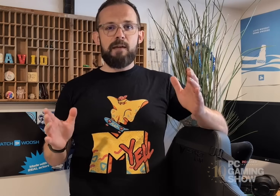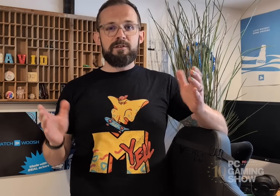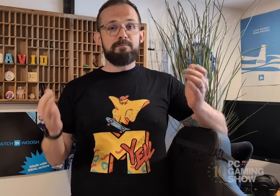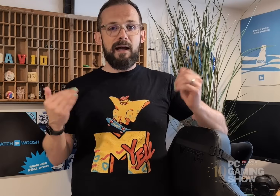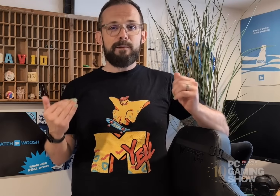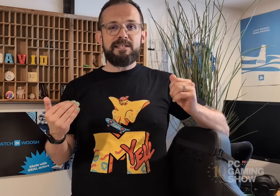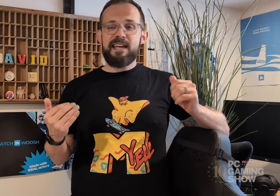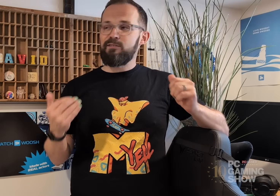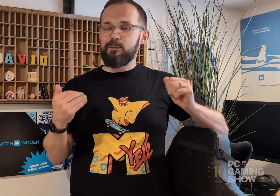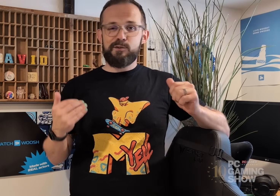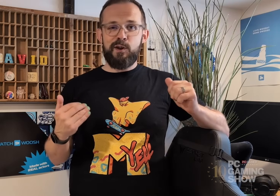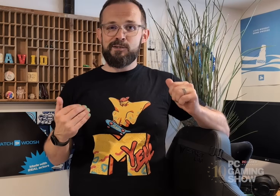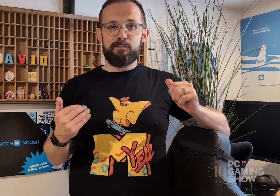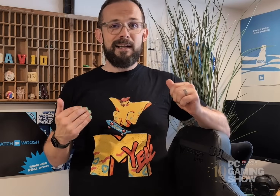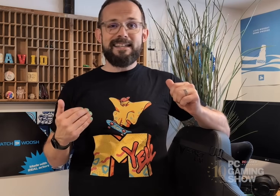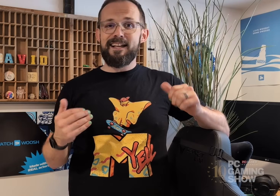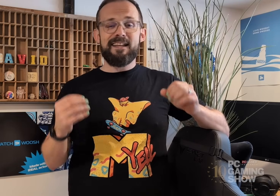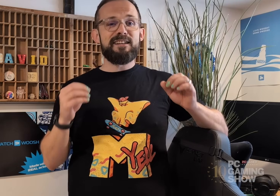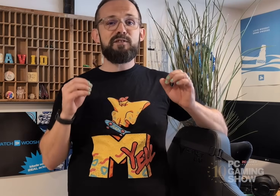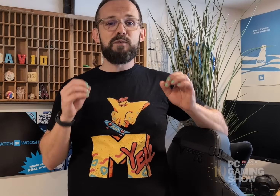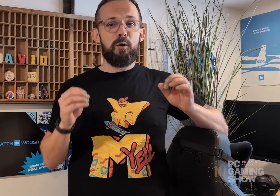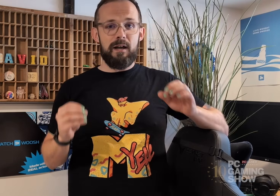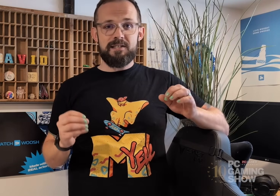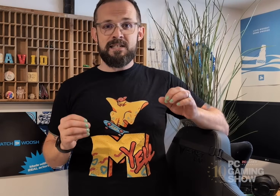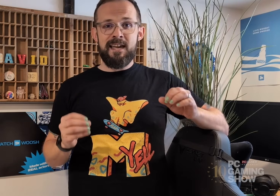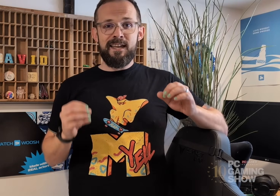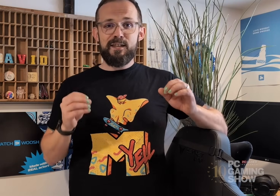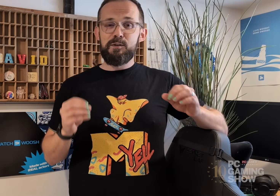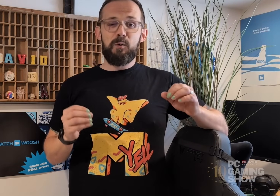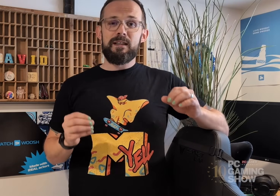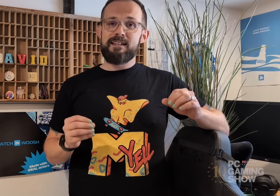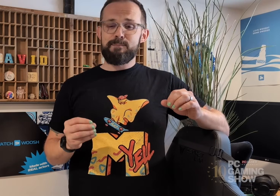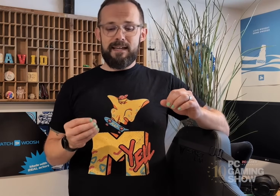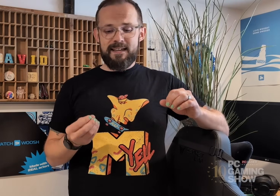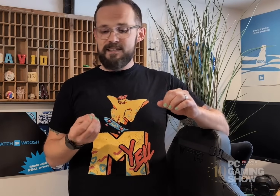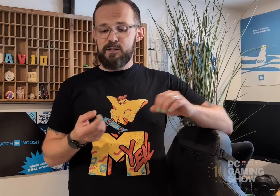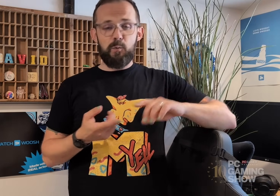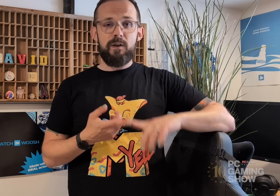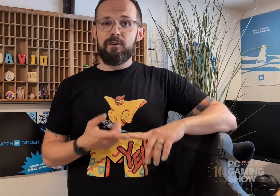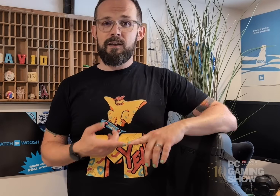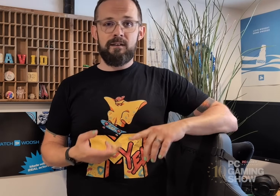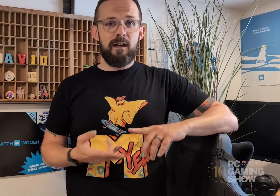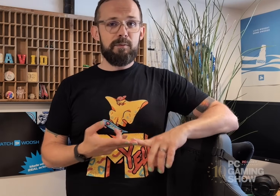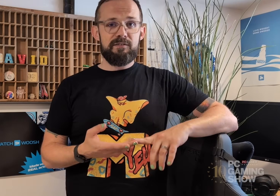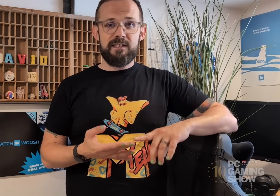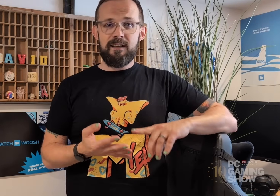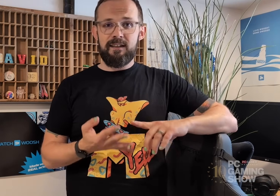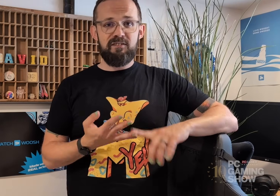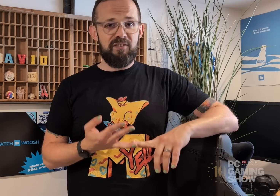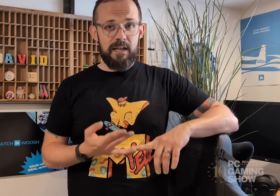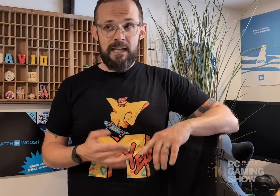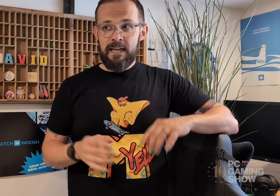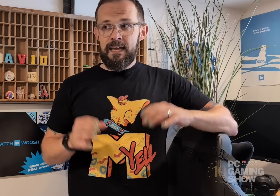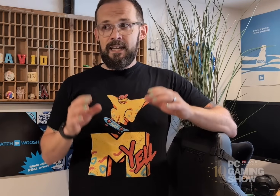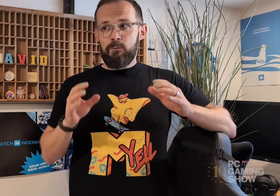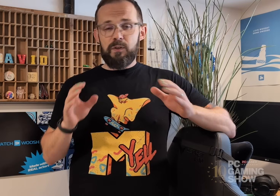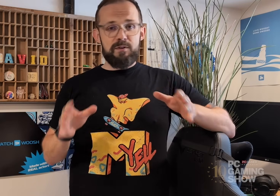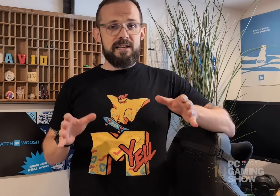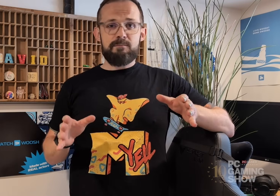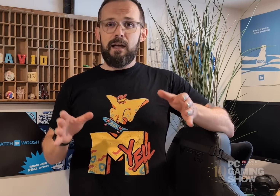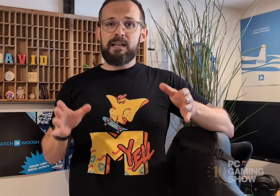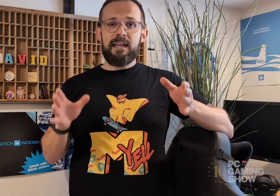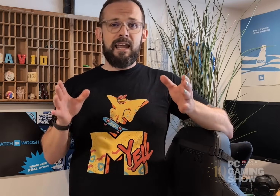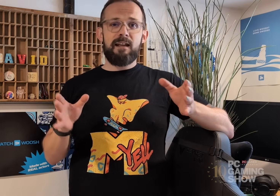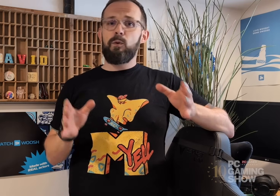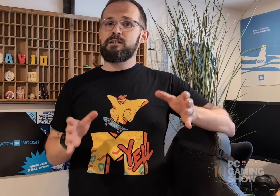Hey PC gamers, my name is Dave and I'm the director at Mighty Yell, and if you know us, you know we like to make things that are weird, uplifting, and fun. With